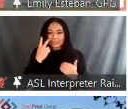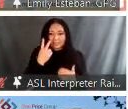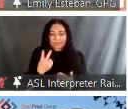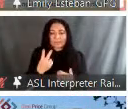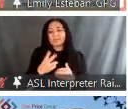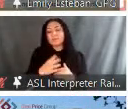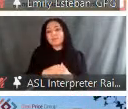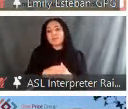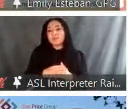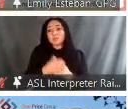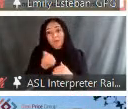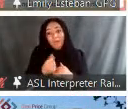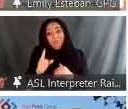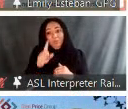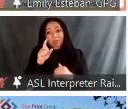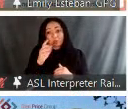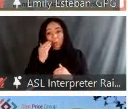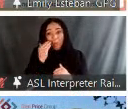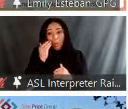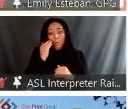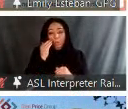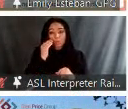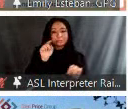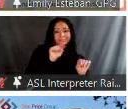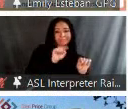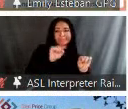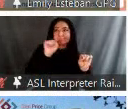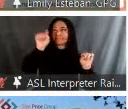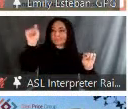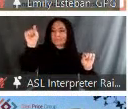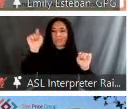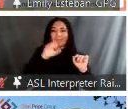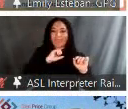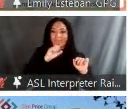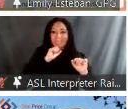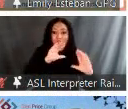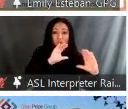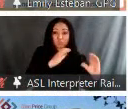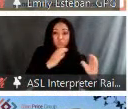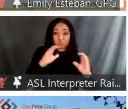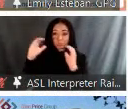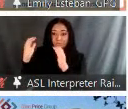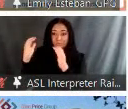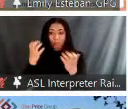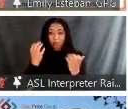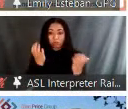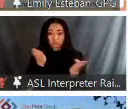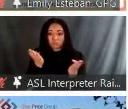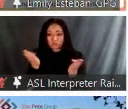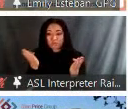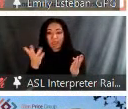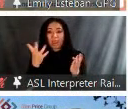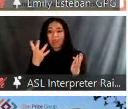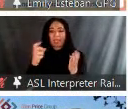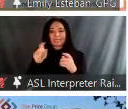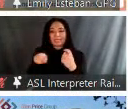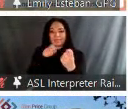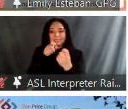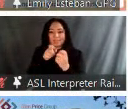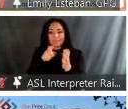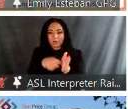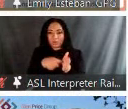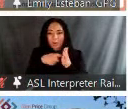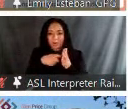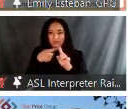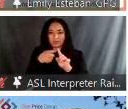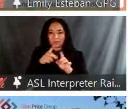means everybody had to be able to know the age group they wanna serve, and given the requirement from Department of